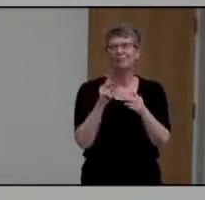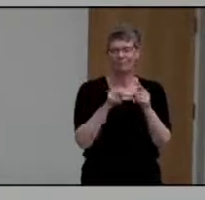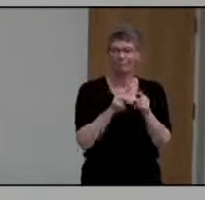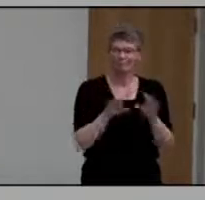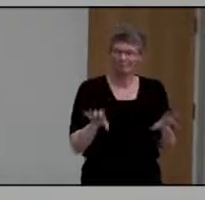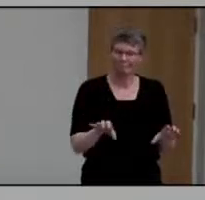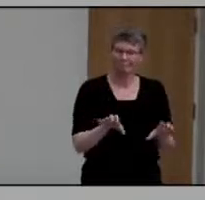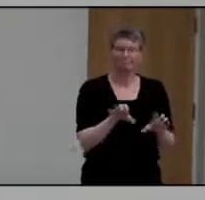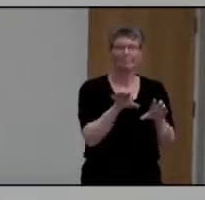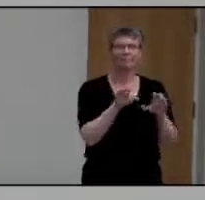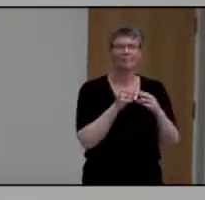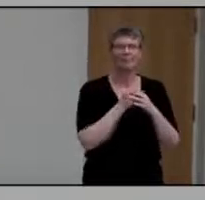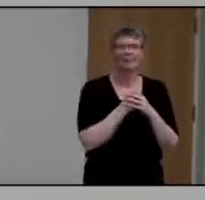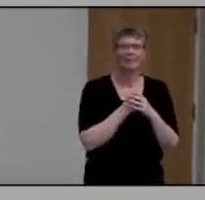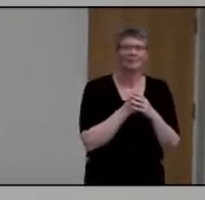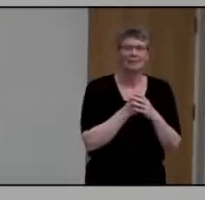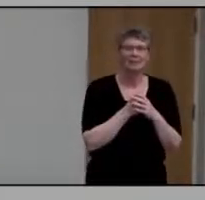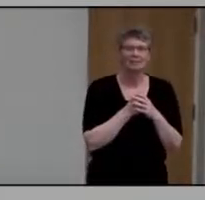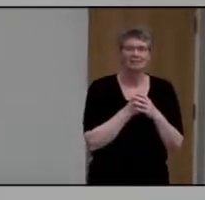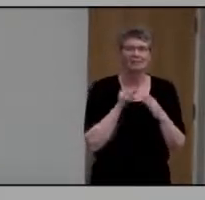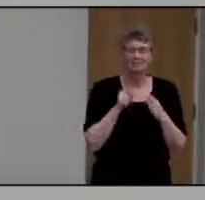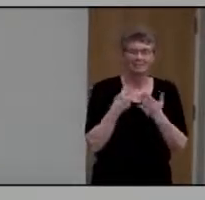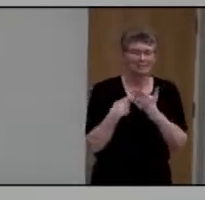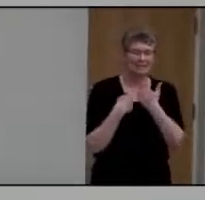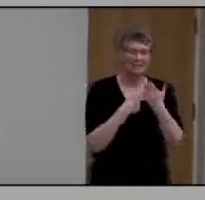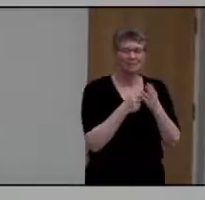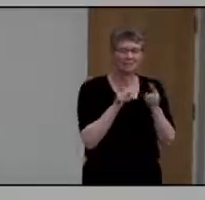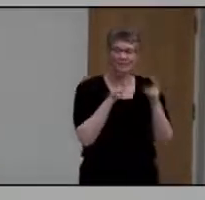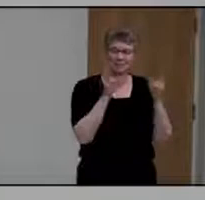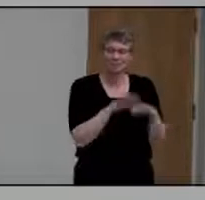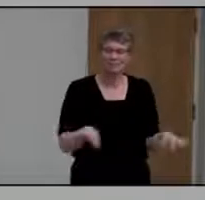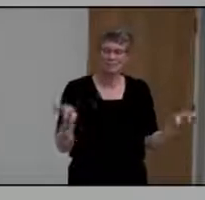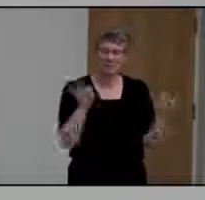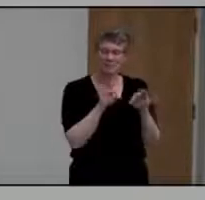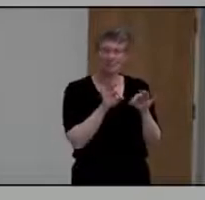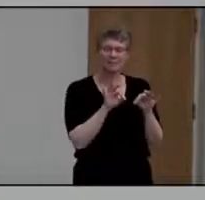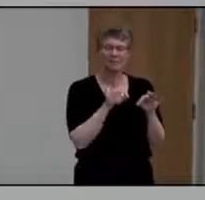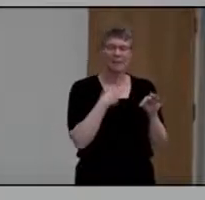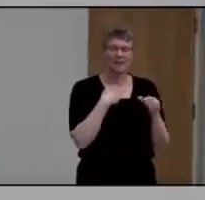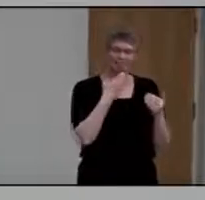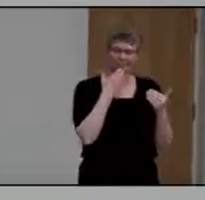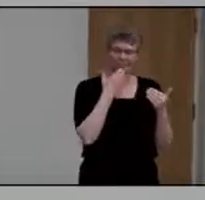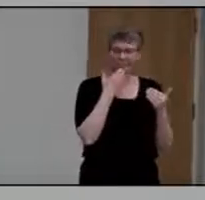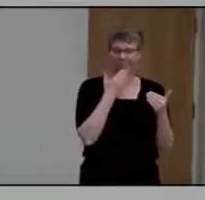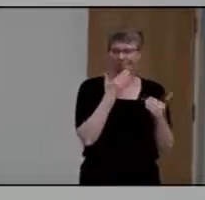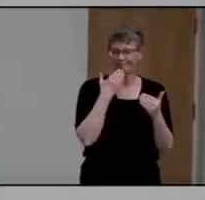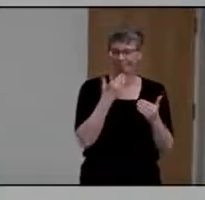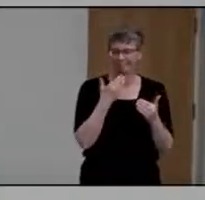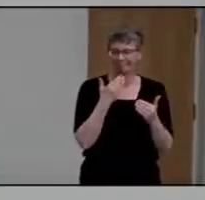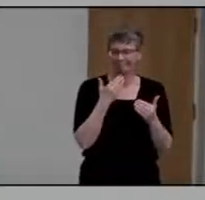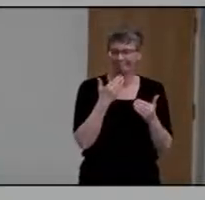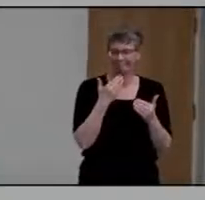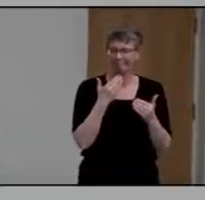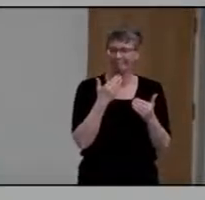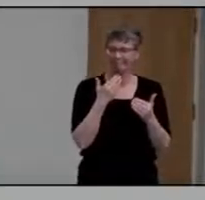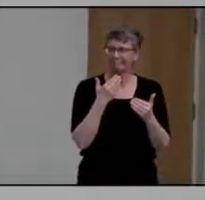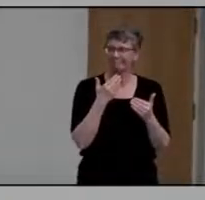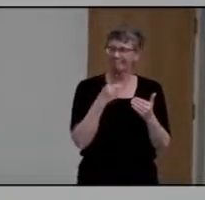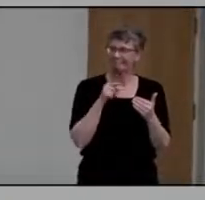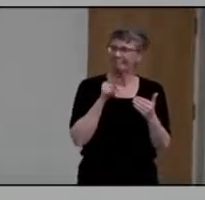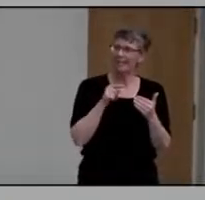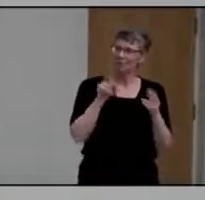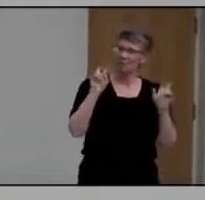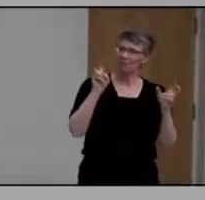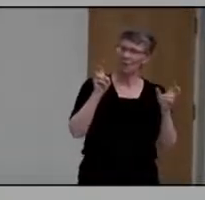to make this happen. These conversations are incredibly important, and I'm grateful that that it was the Chancellor's Forum was one of